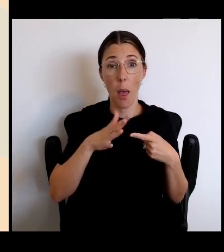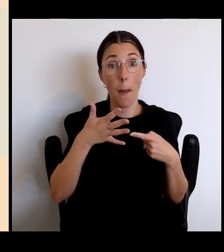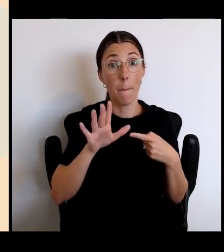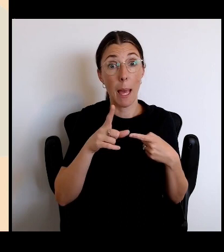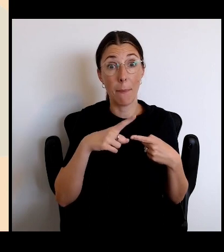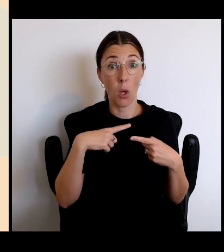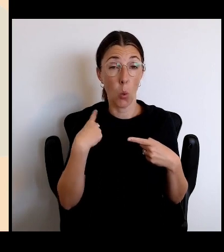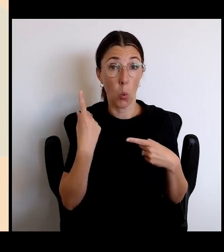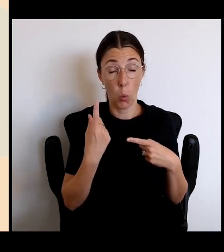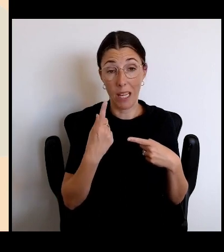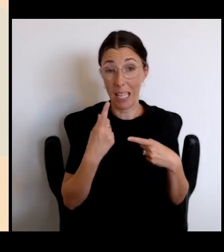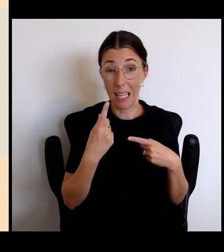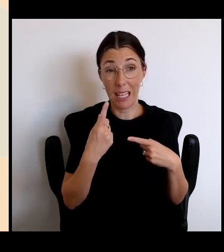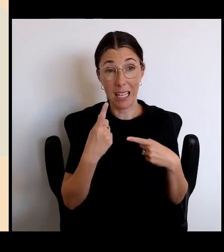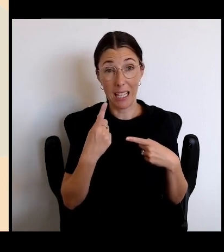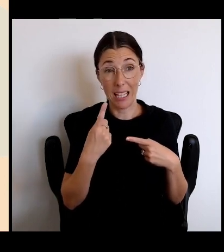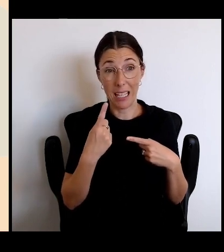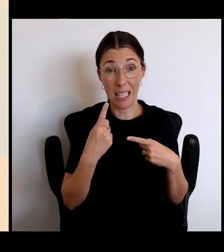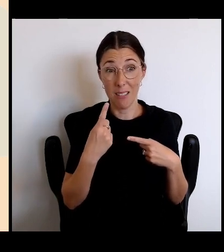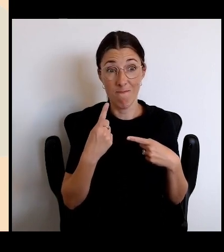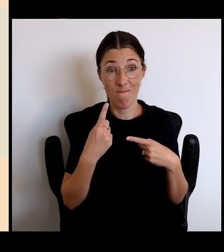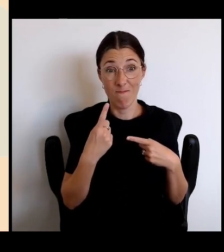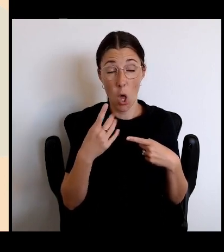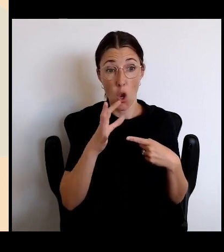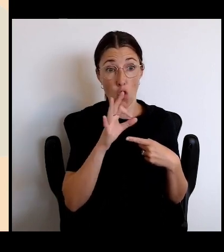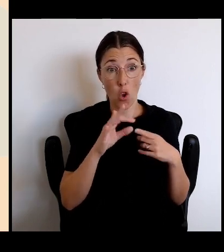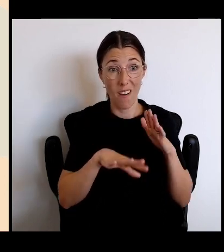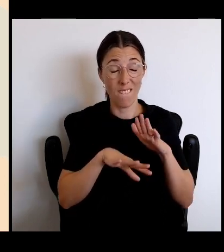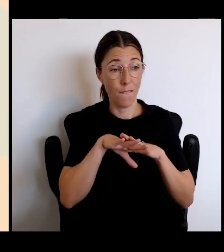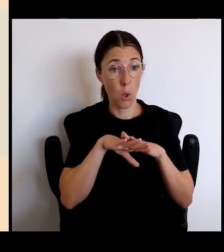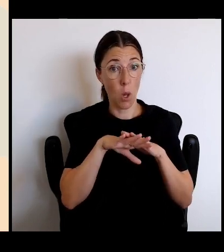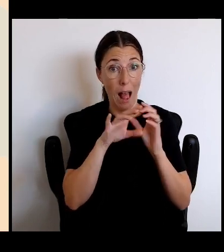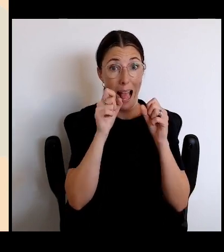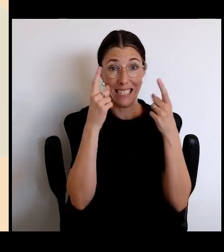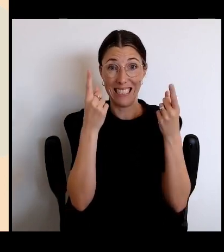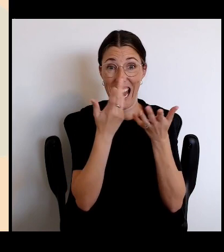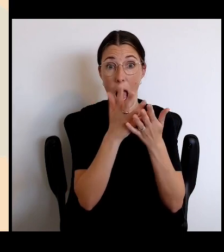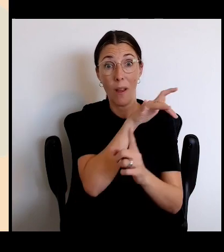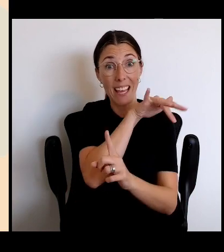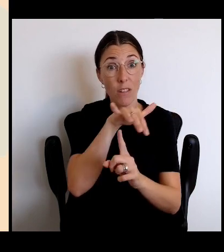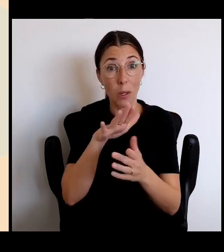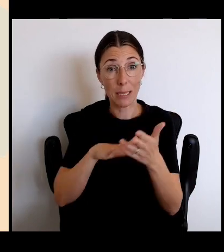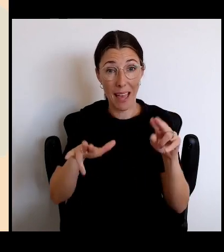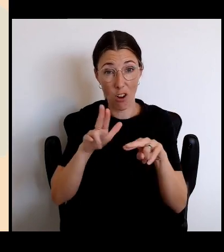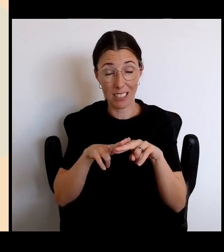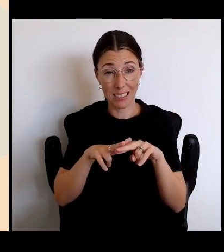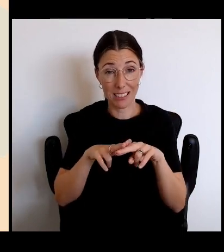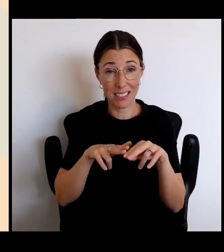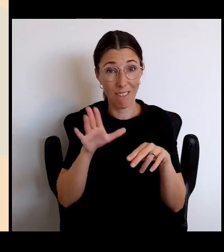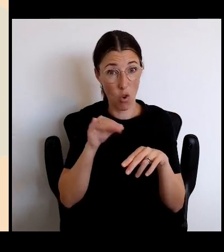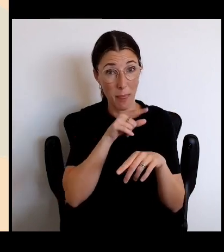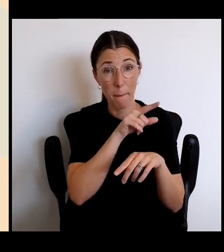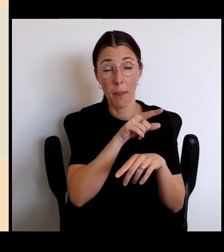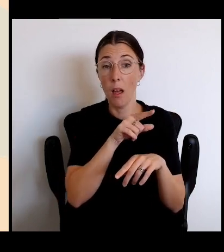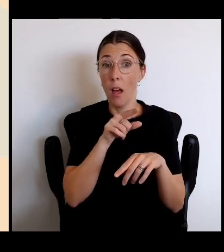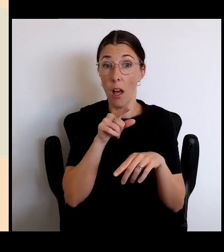the influence of parents, particularly amongst teenagers who are choosing not to vape, that they really are a strong influence.